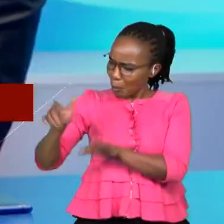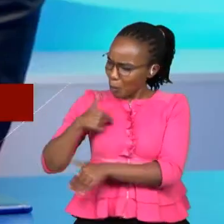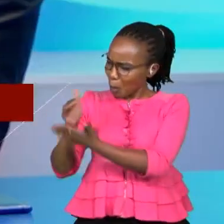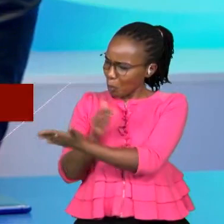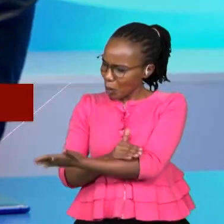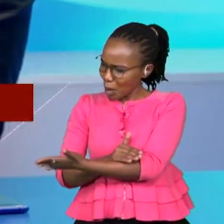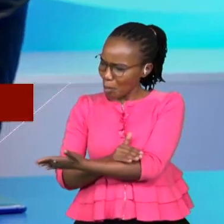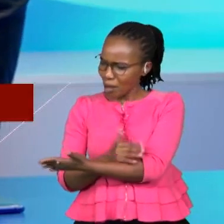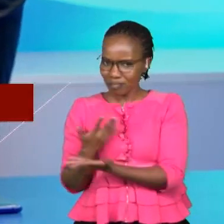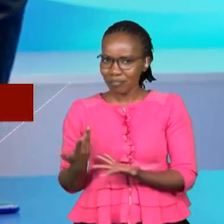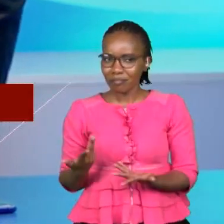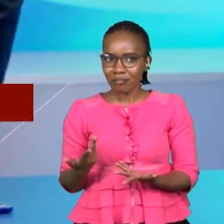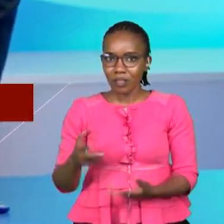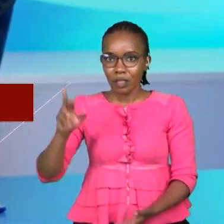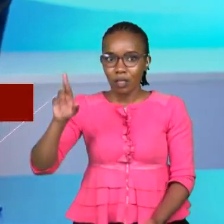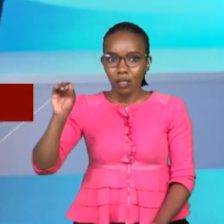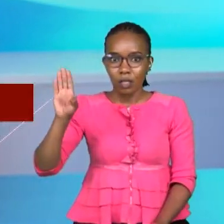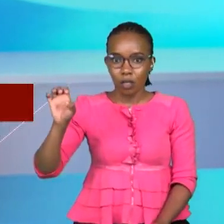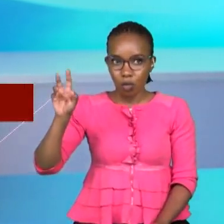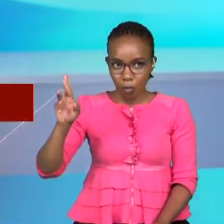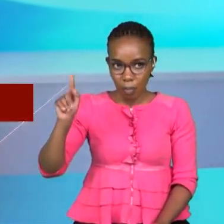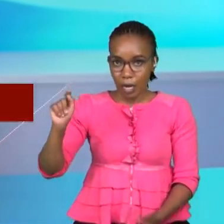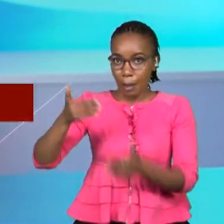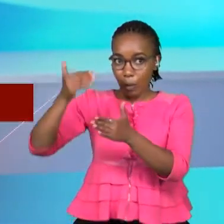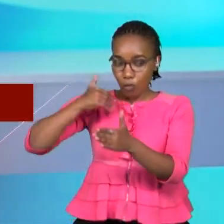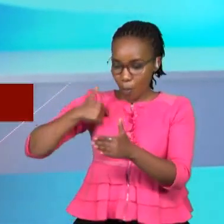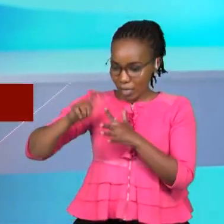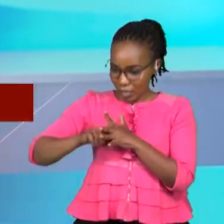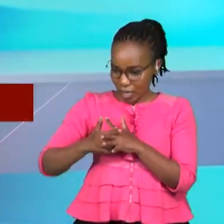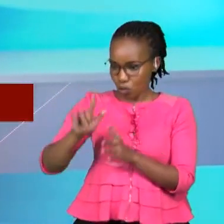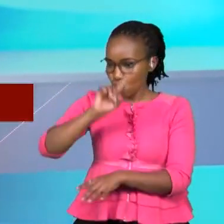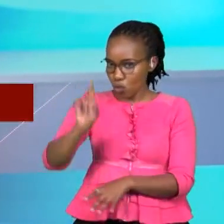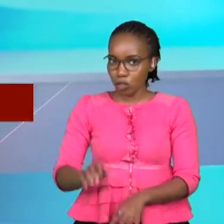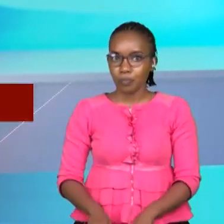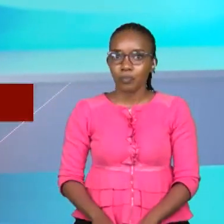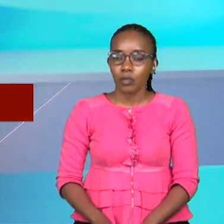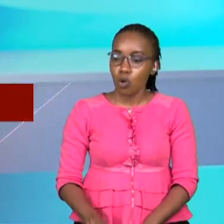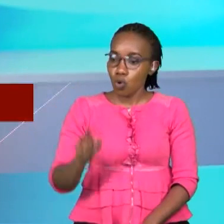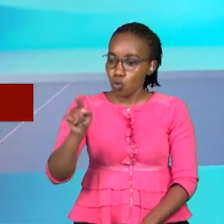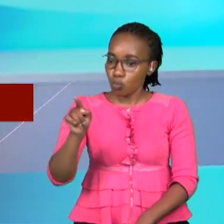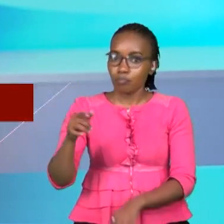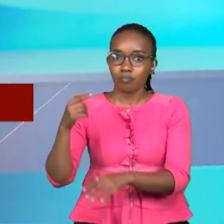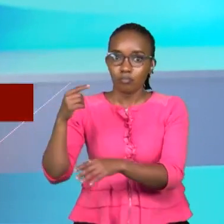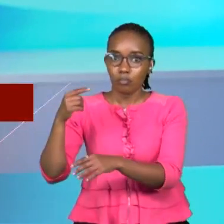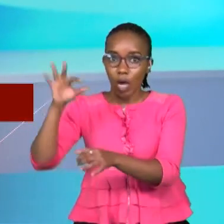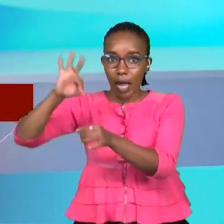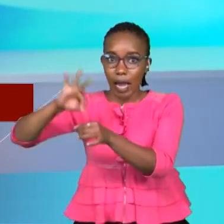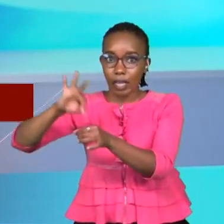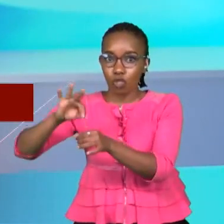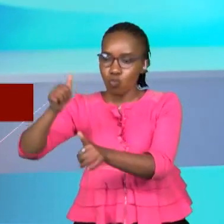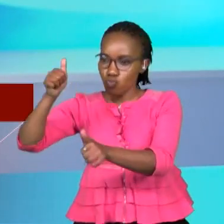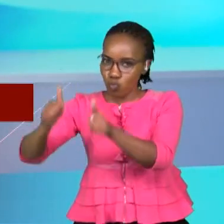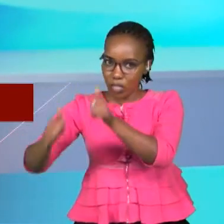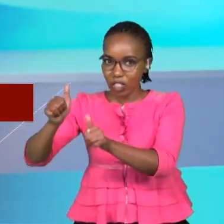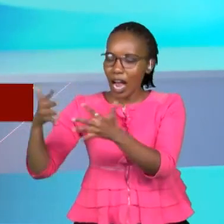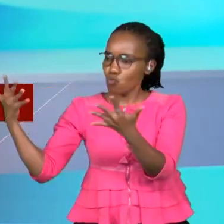get back to you. Yes. Before I start the questions, you are vying. Yes. Which seat